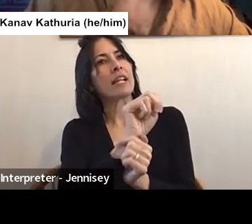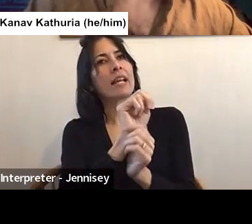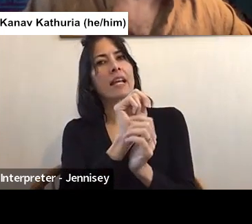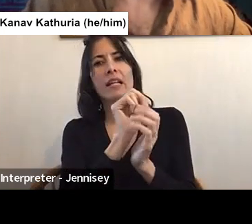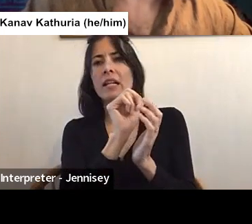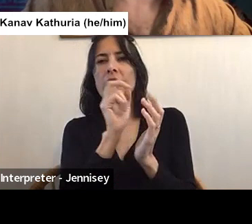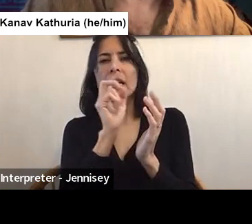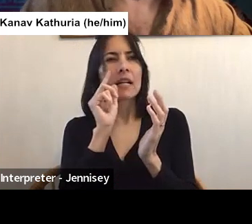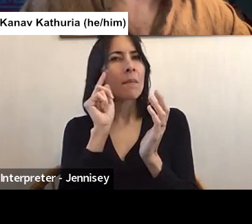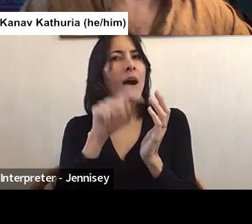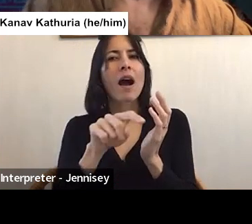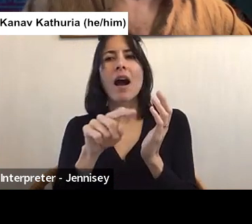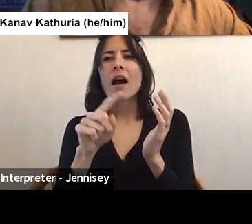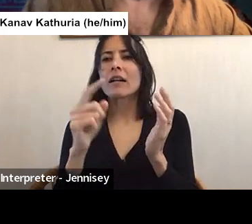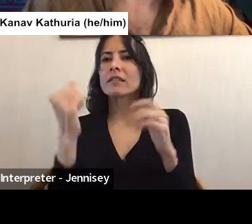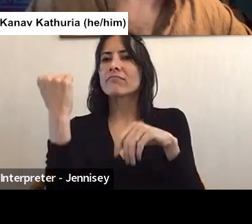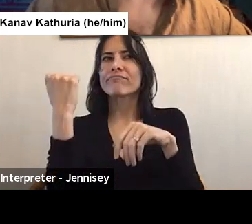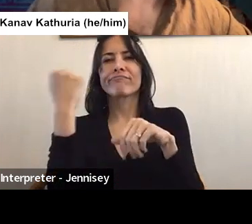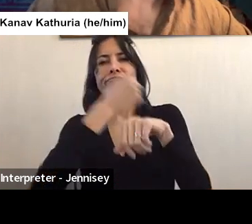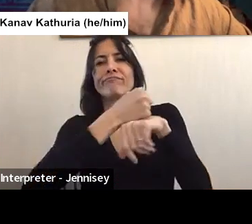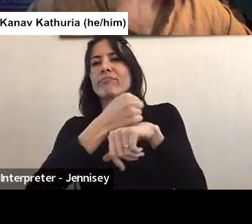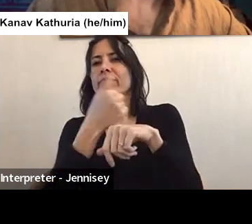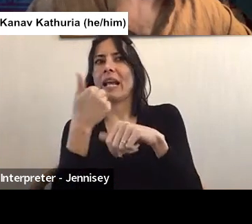of hierarchy and oppression.